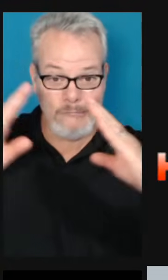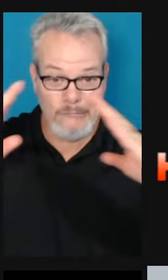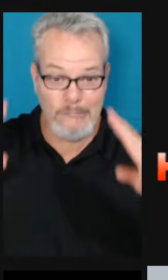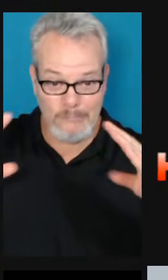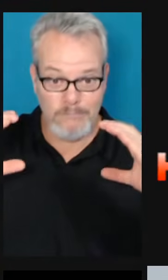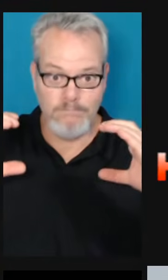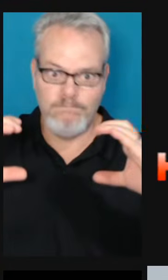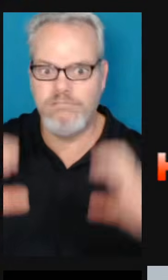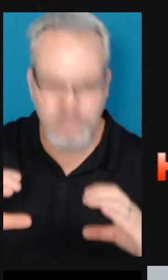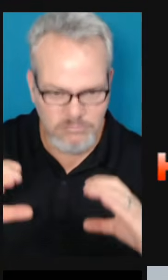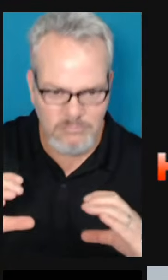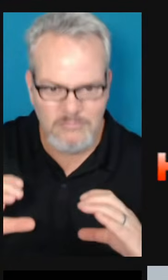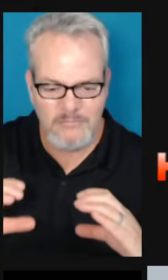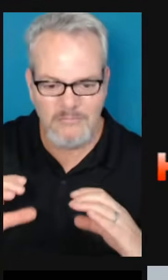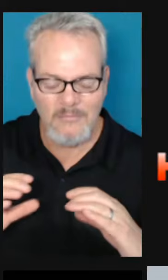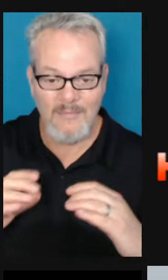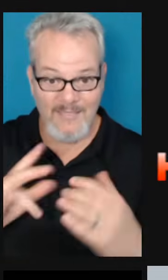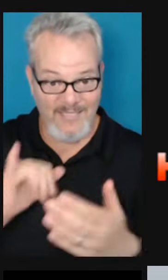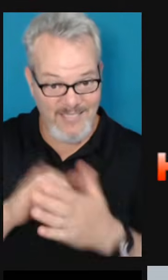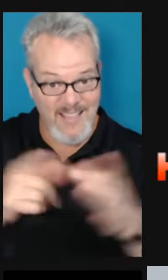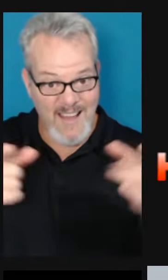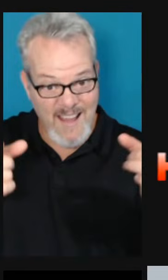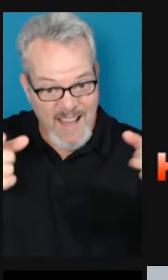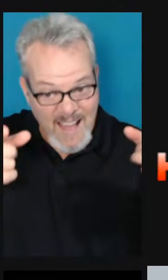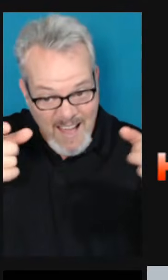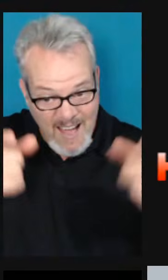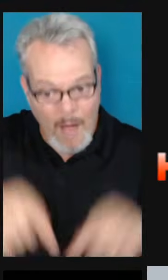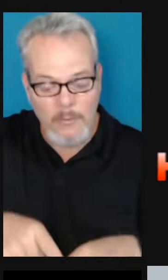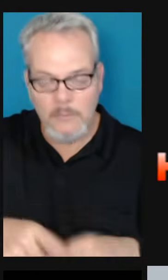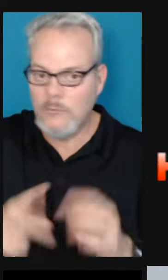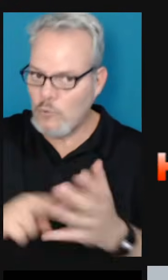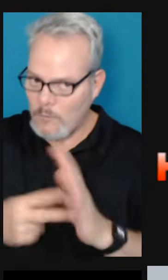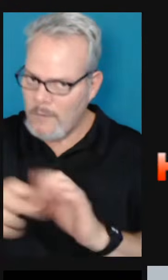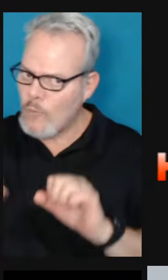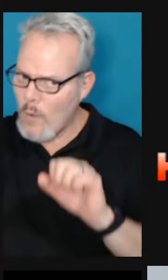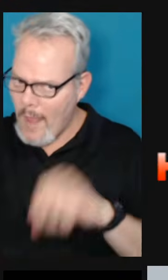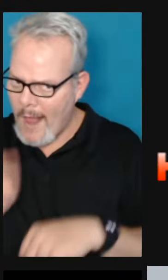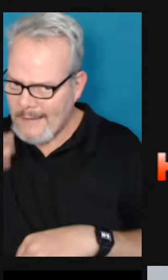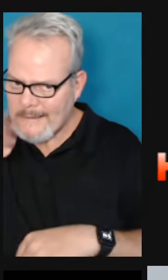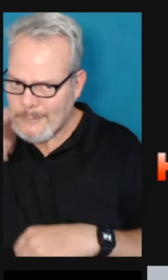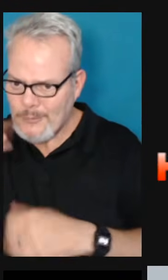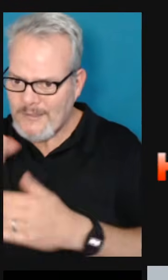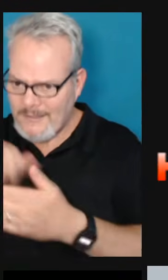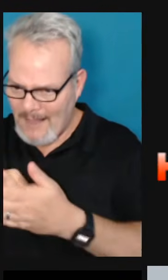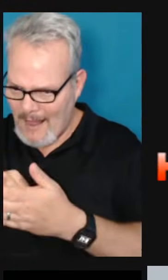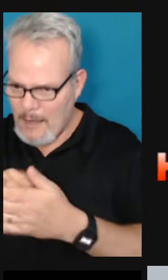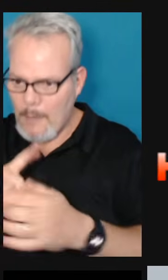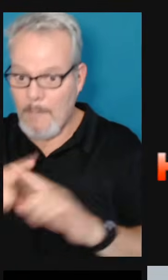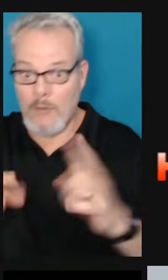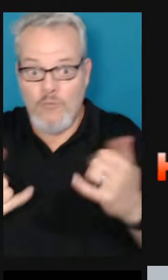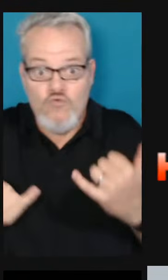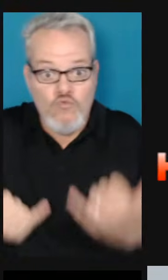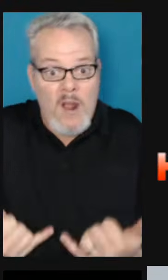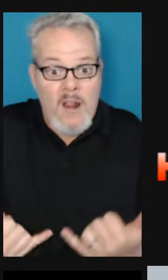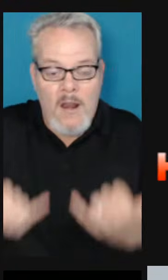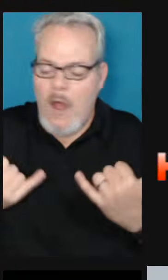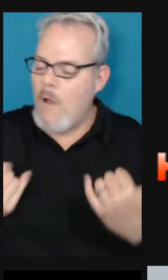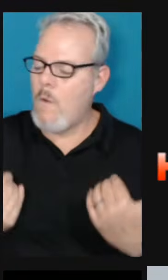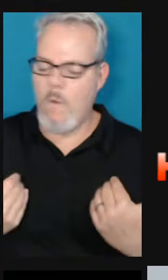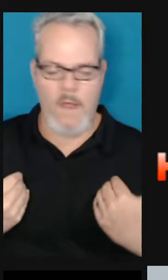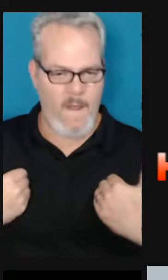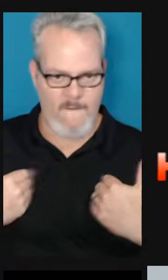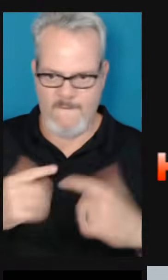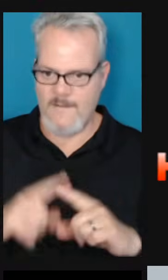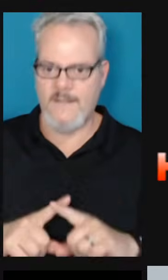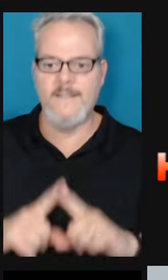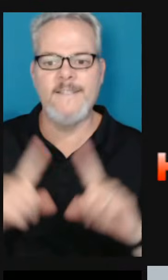happening either. Right. So we can get the other kind. That's not what we have right now. Right. But this is where